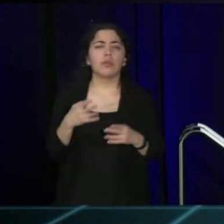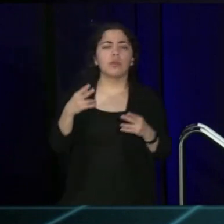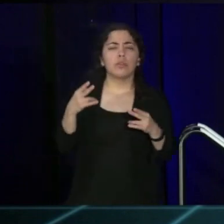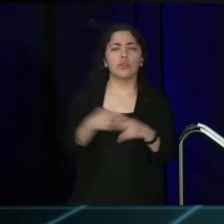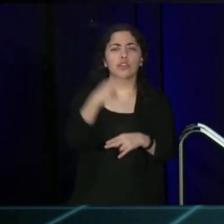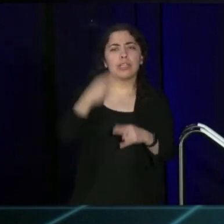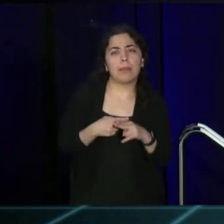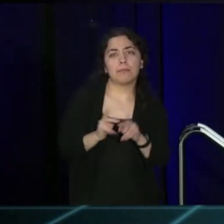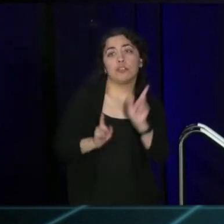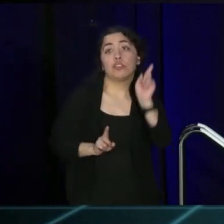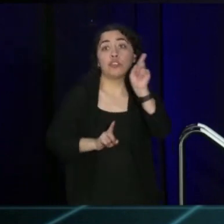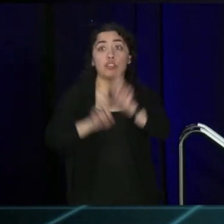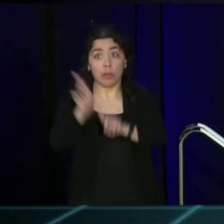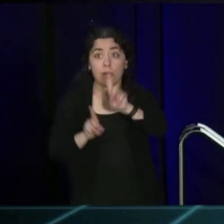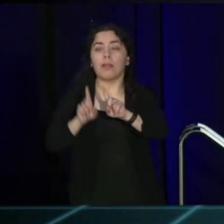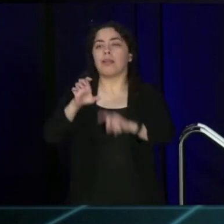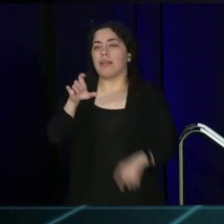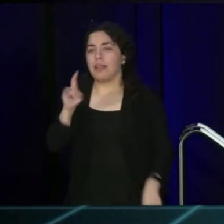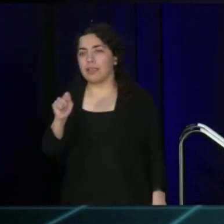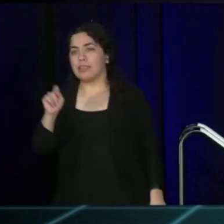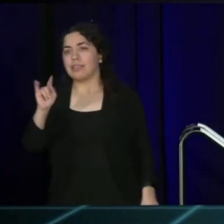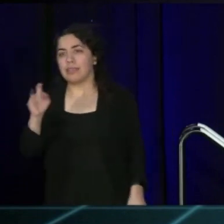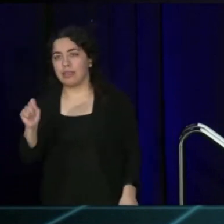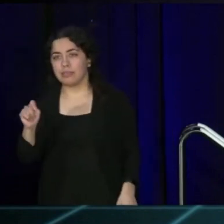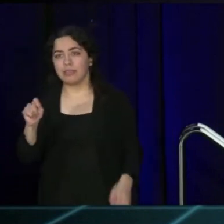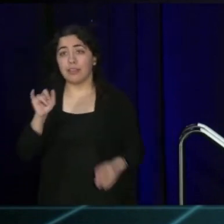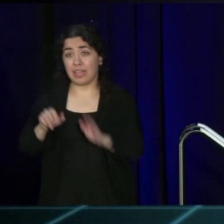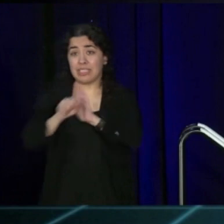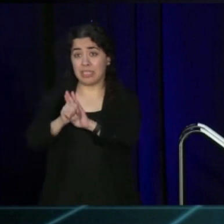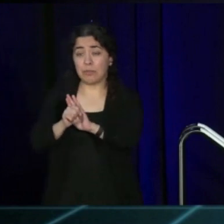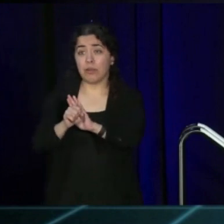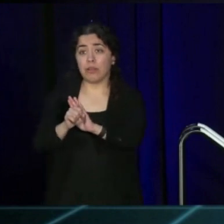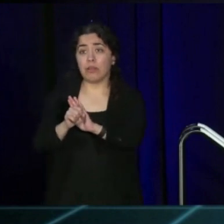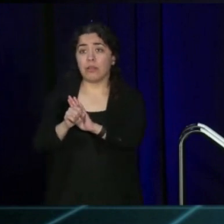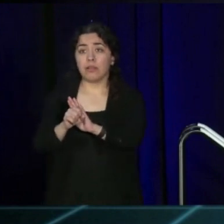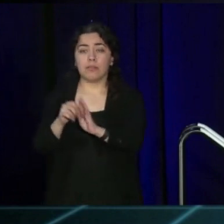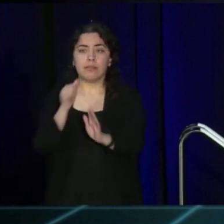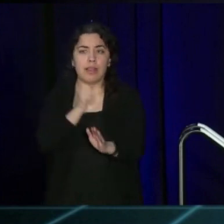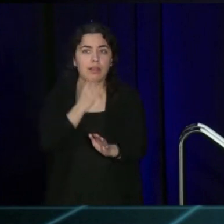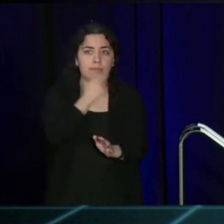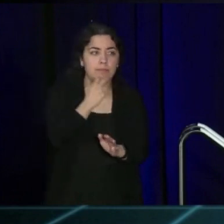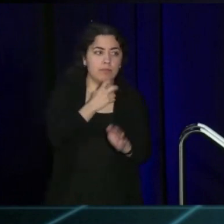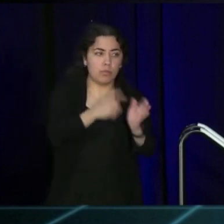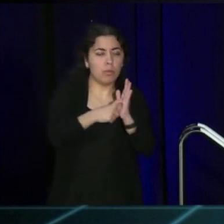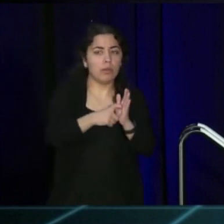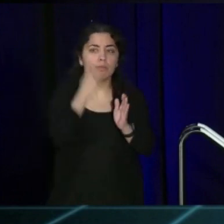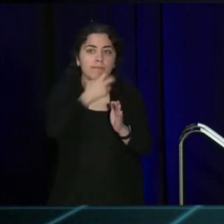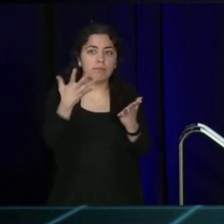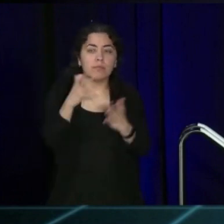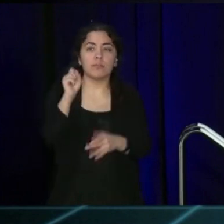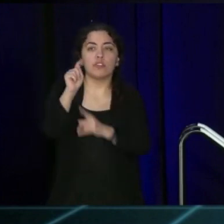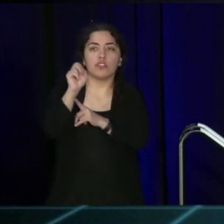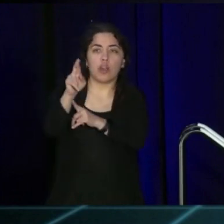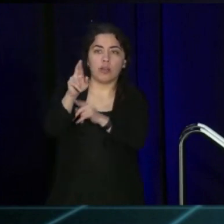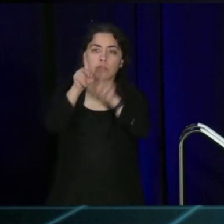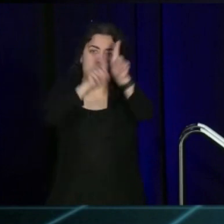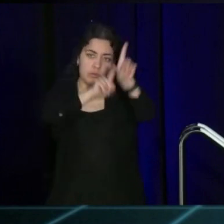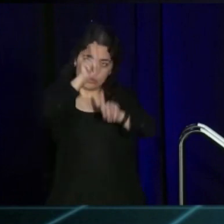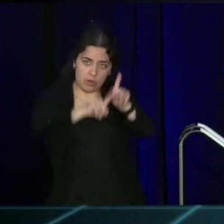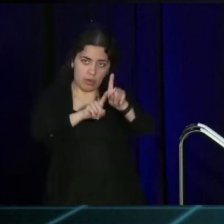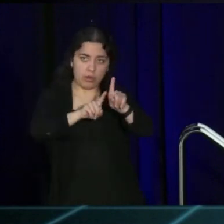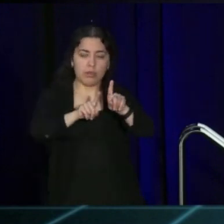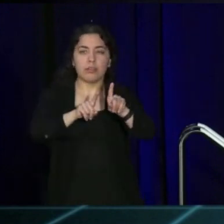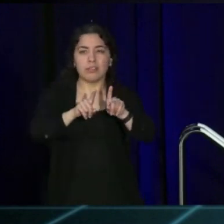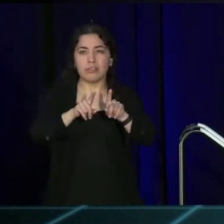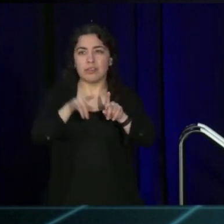actually pronounces the symbols, and it is the case with many elements that we might use for decoration, like different icons and separators. Therefore,